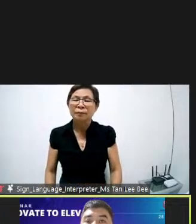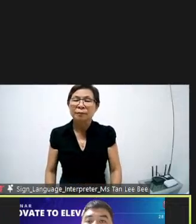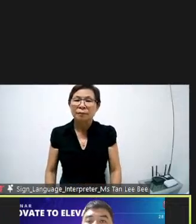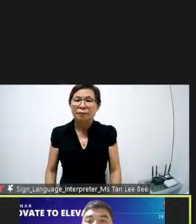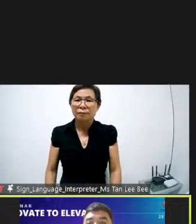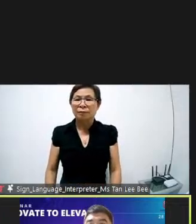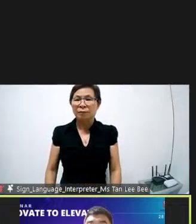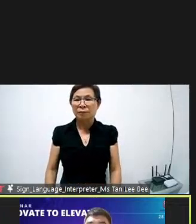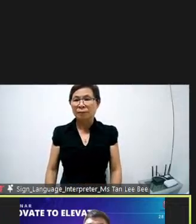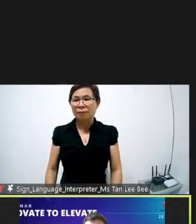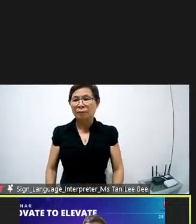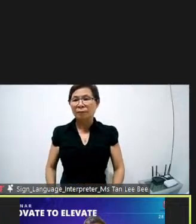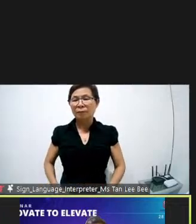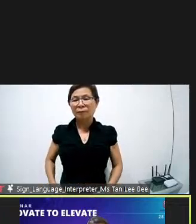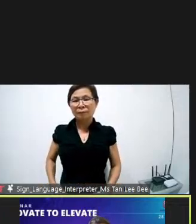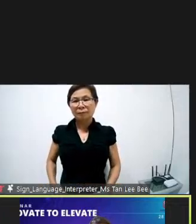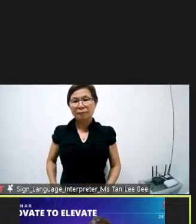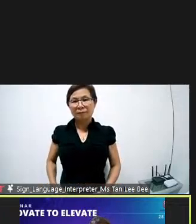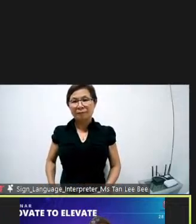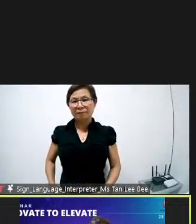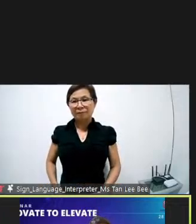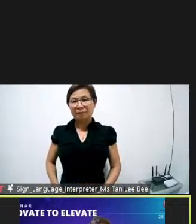Okay.